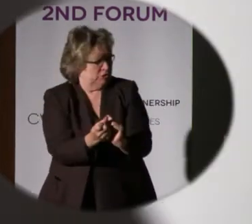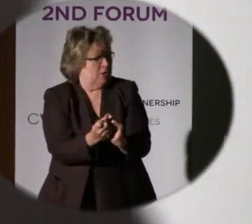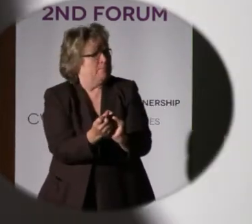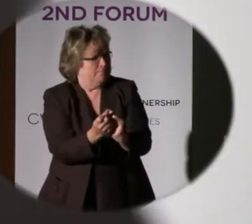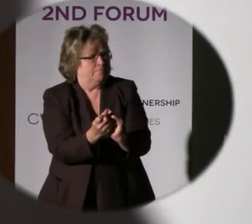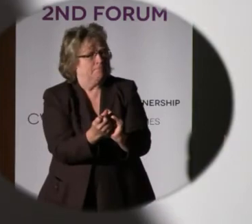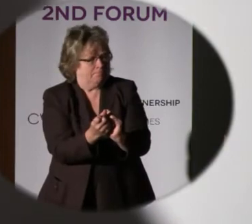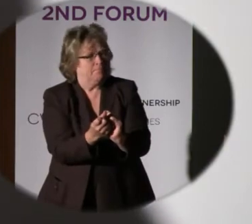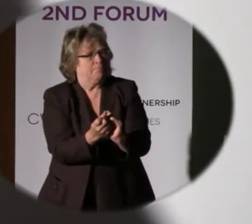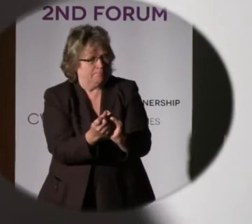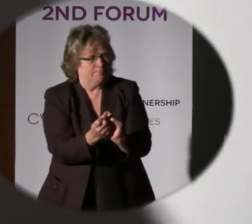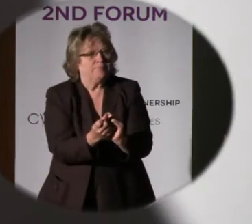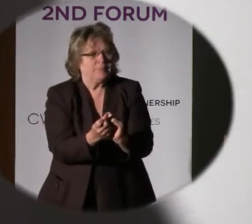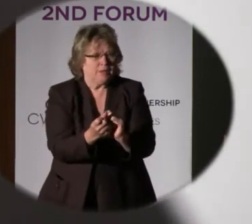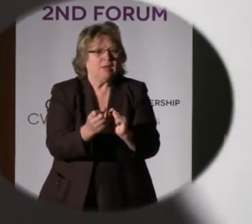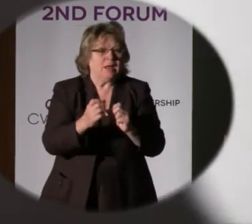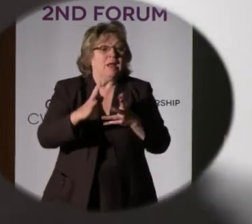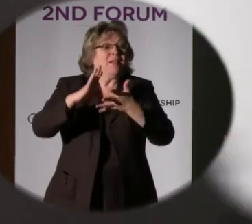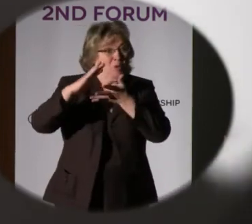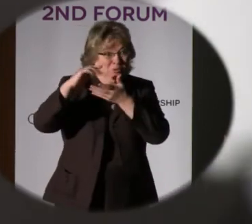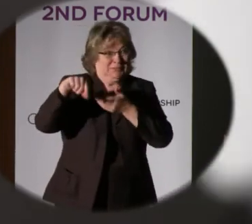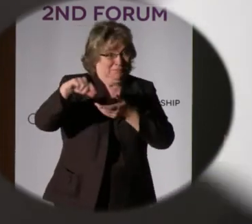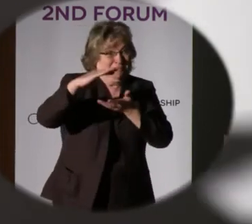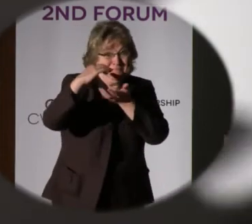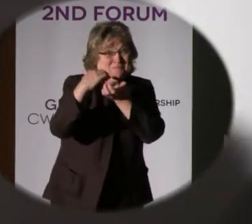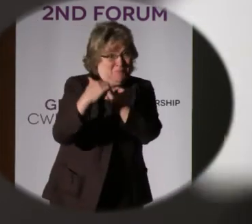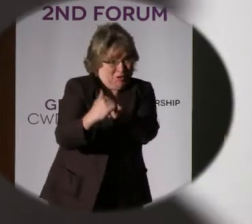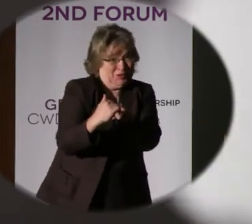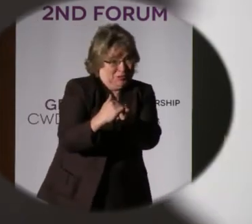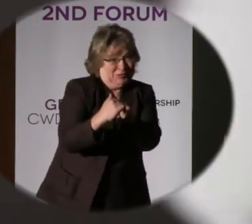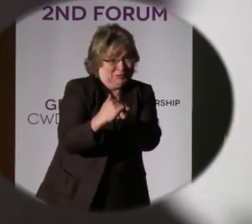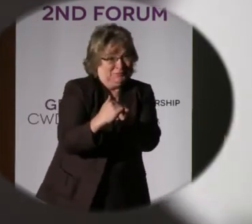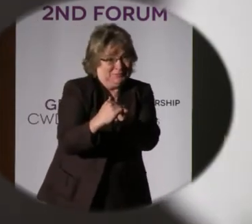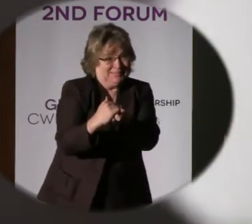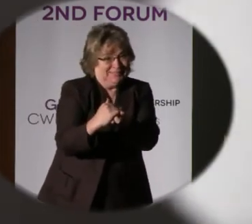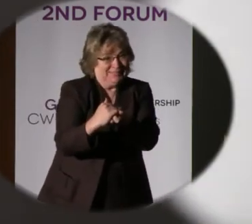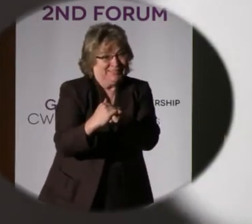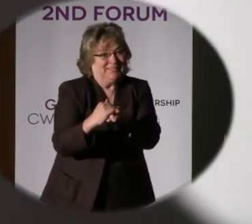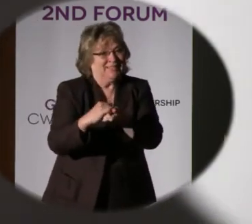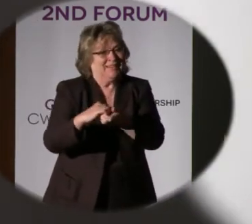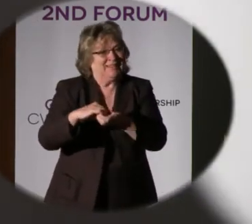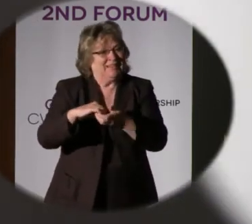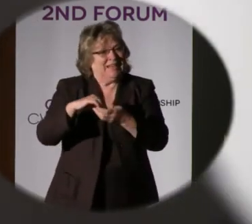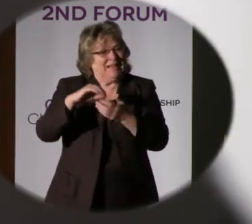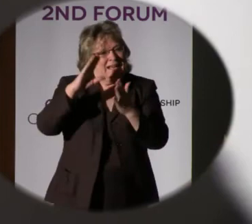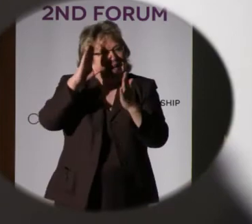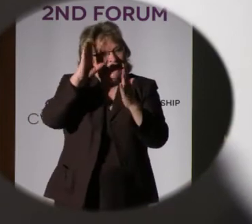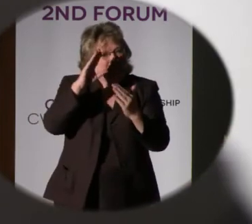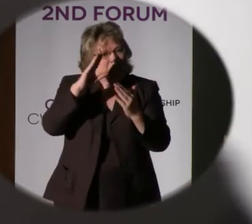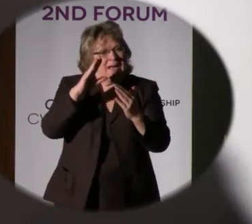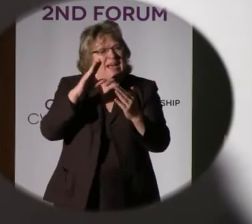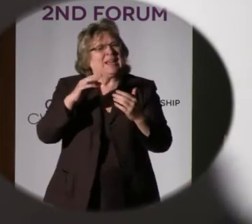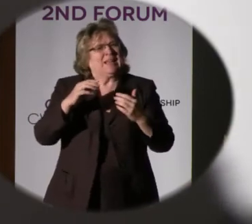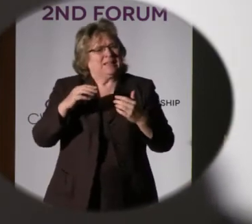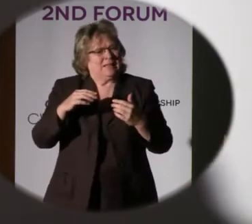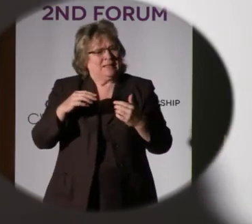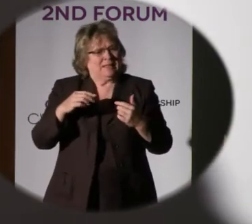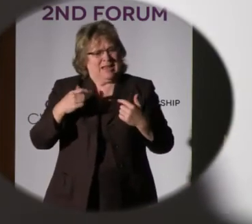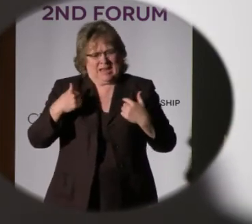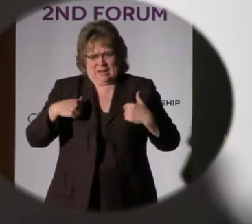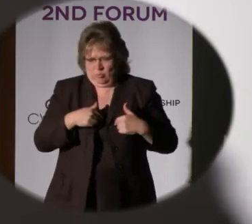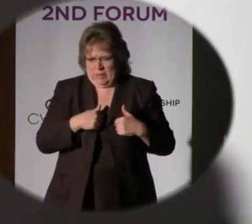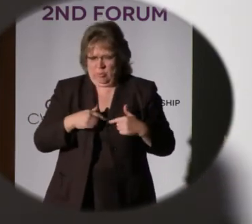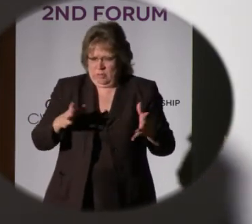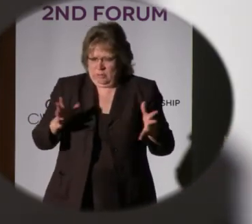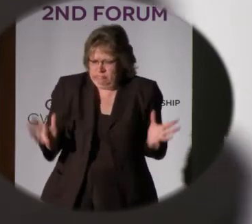drive the process, and we know the implications. So we call everyone to reflect on inclusive education. So everyone has something